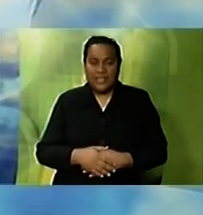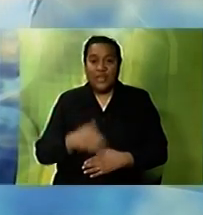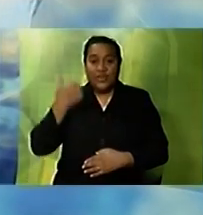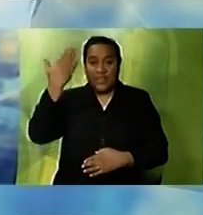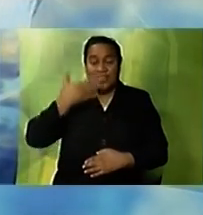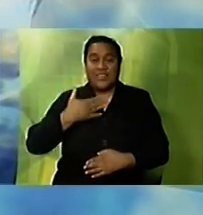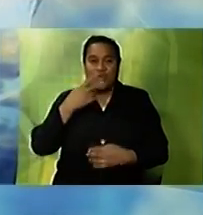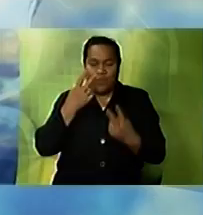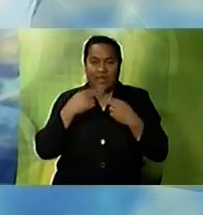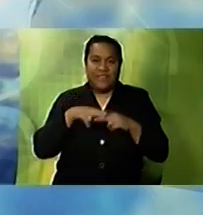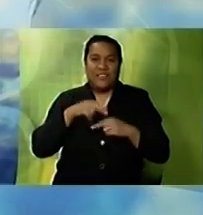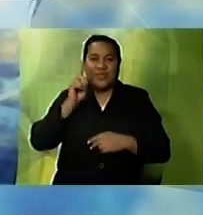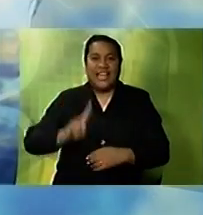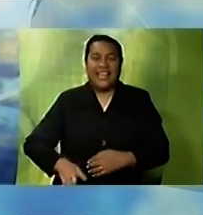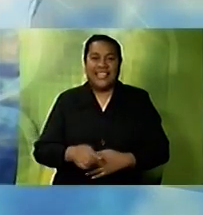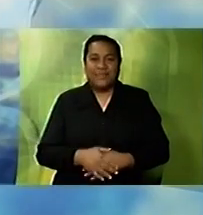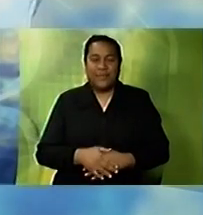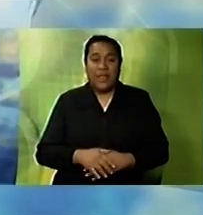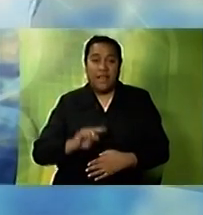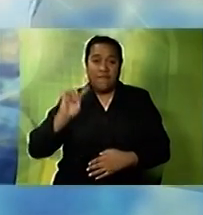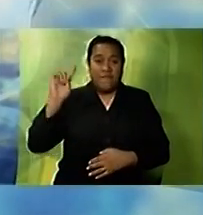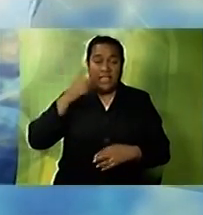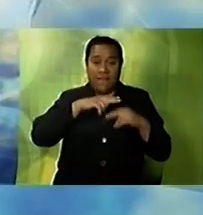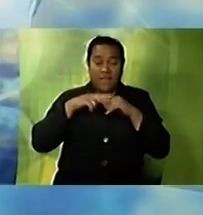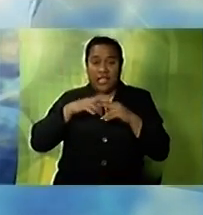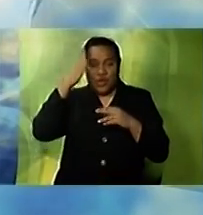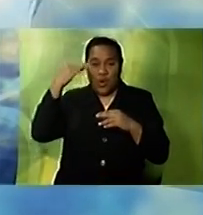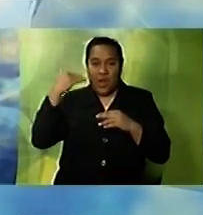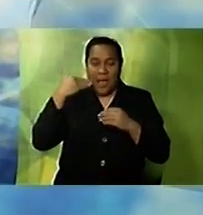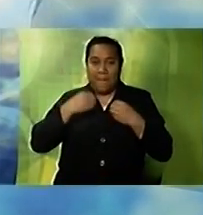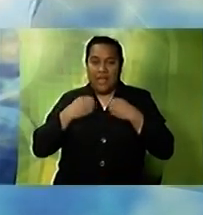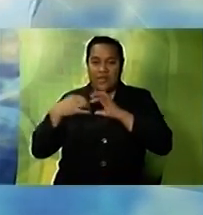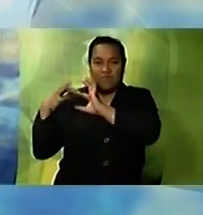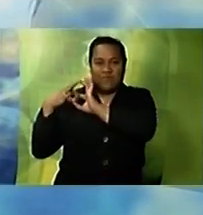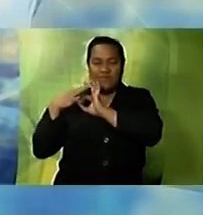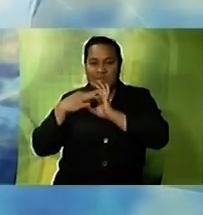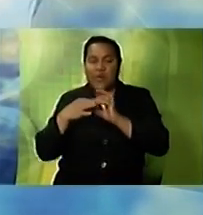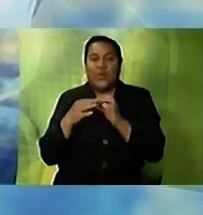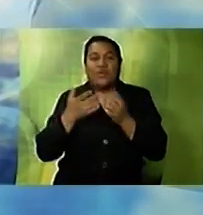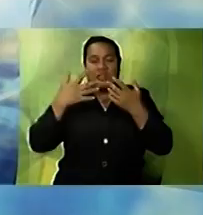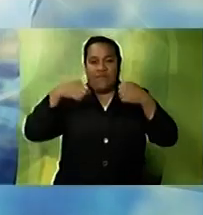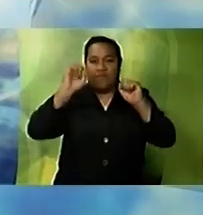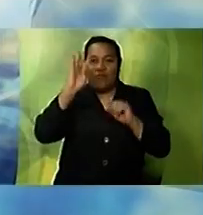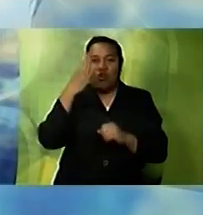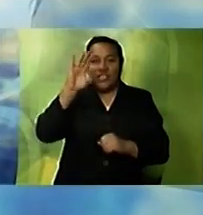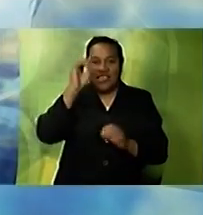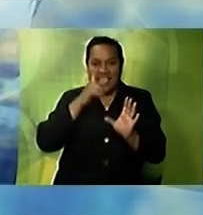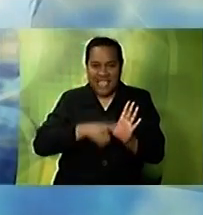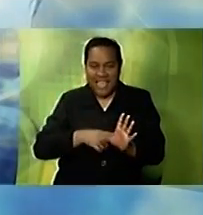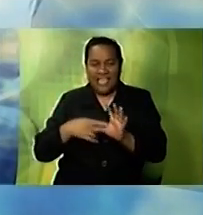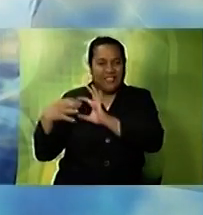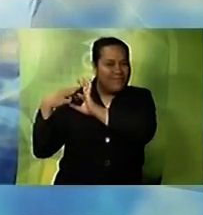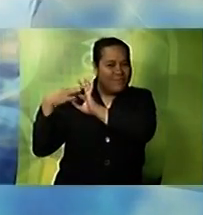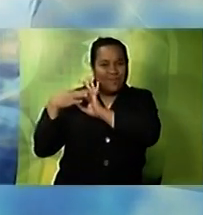Good evening, you're watching Fiji Today. The first Fiji-Korea Business Forum was held as a landmark event to commemorate 40 years of